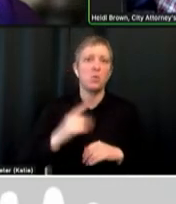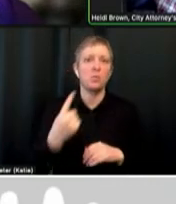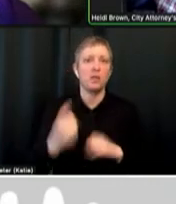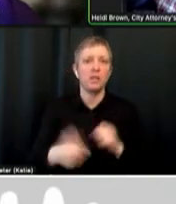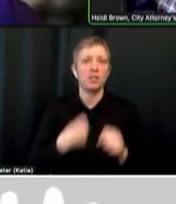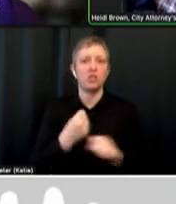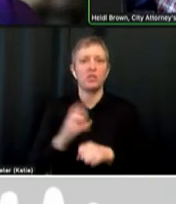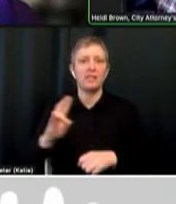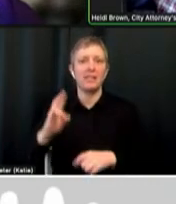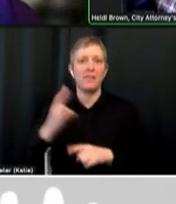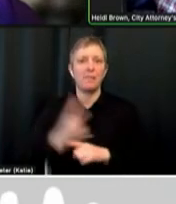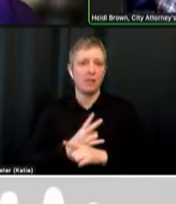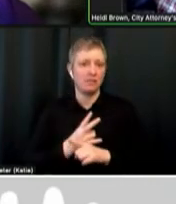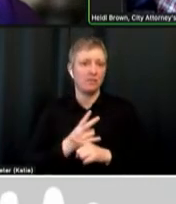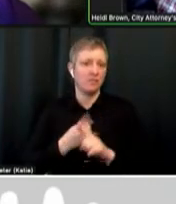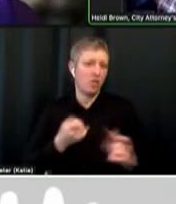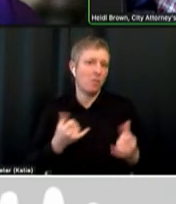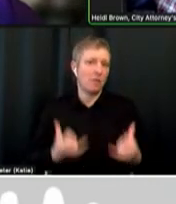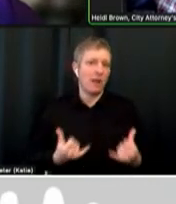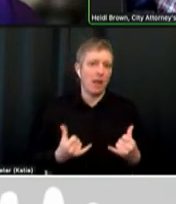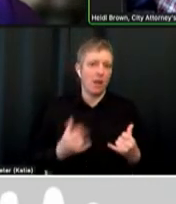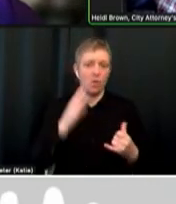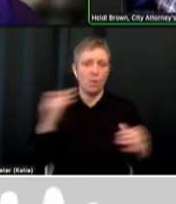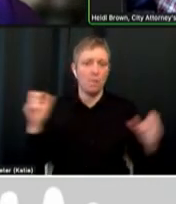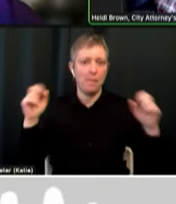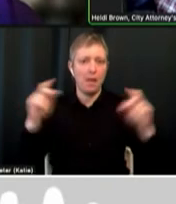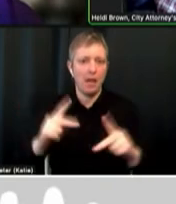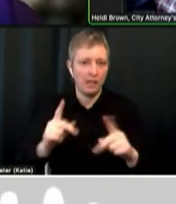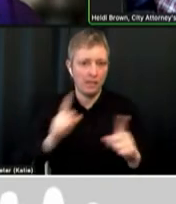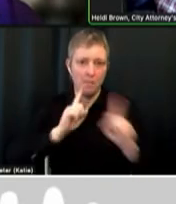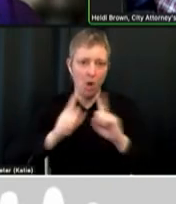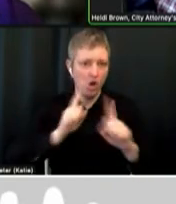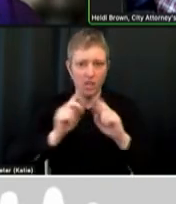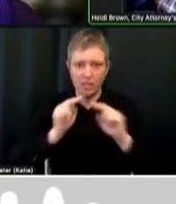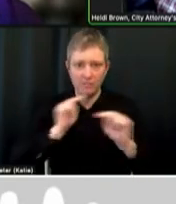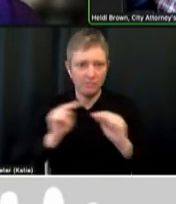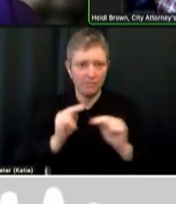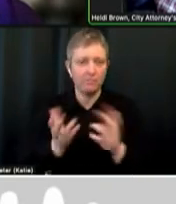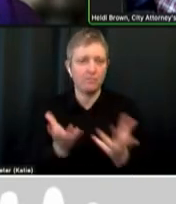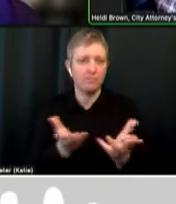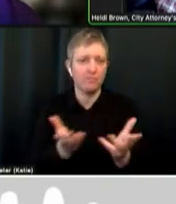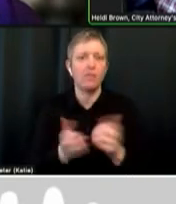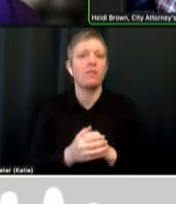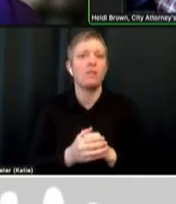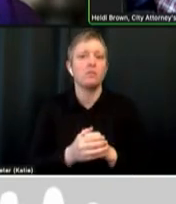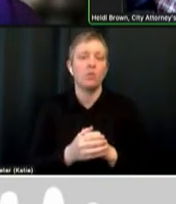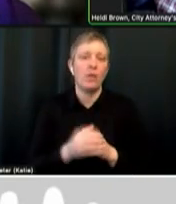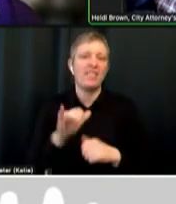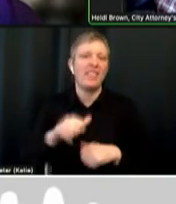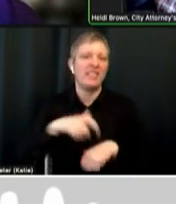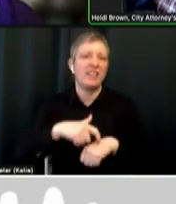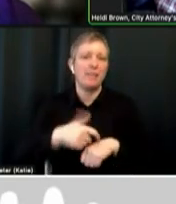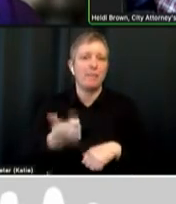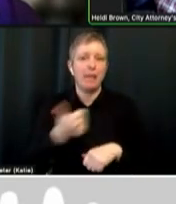from now, we'll be back in bargaining. And so we made it clear that either party can reopen this policy at that time.